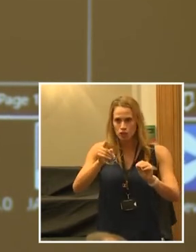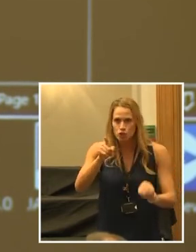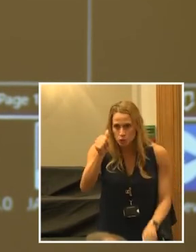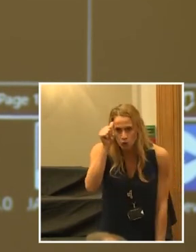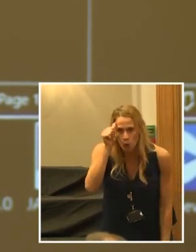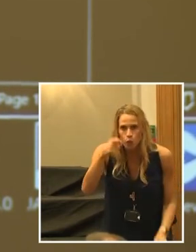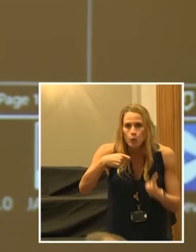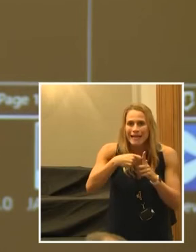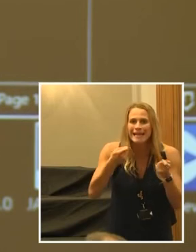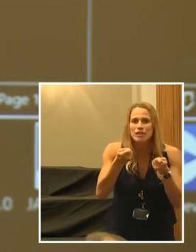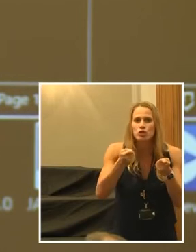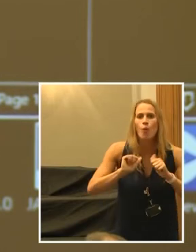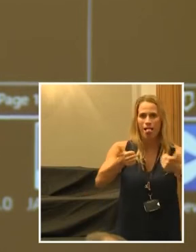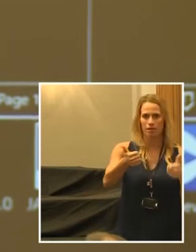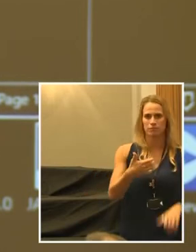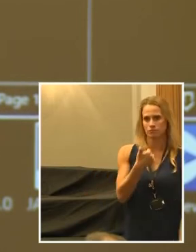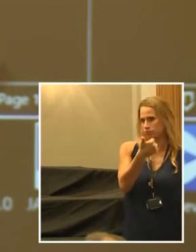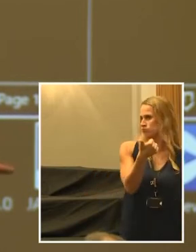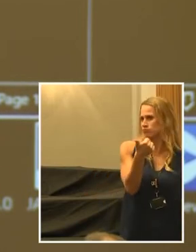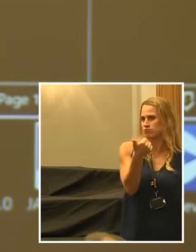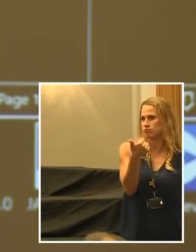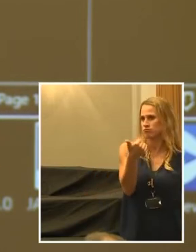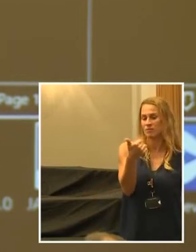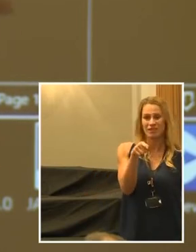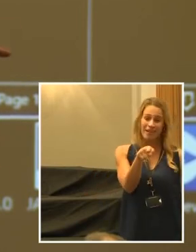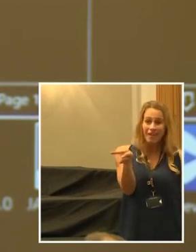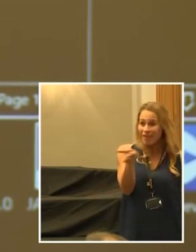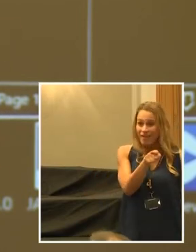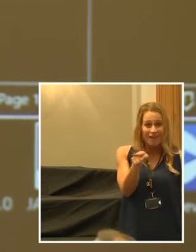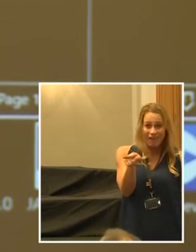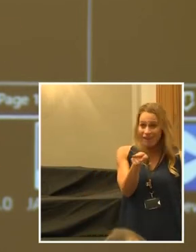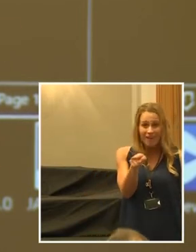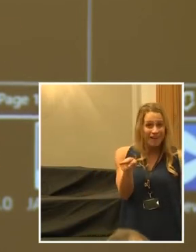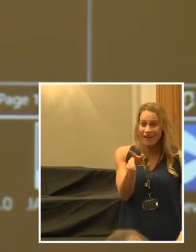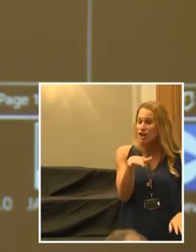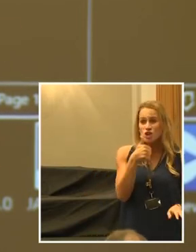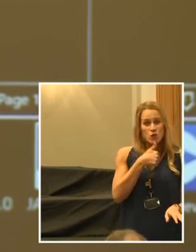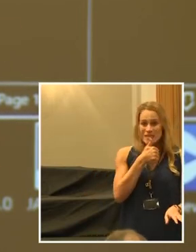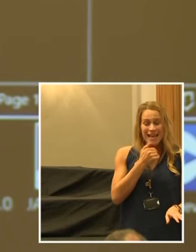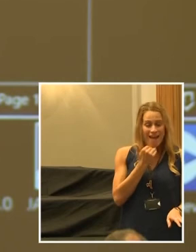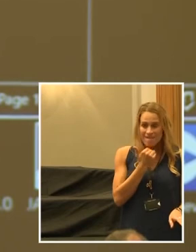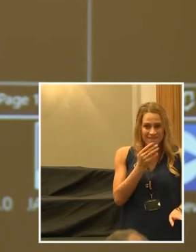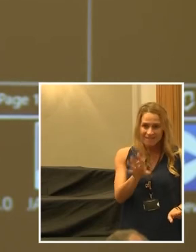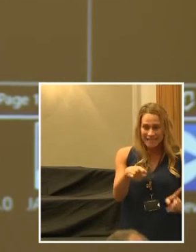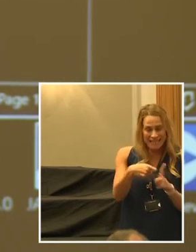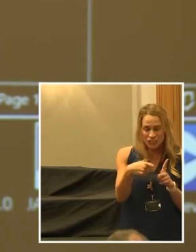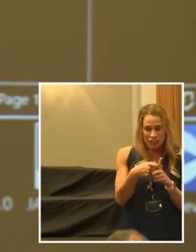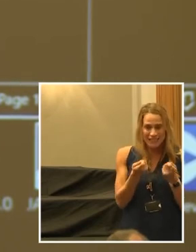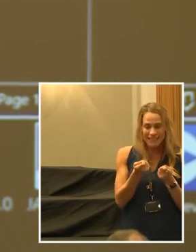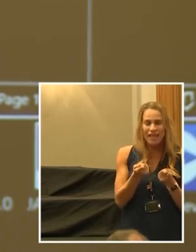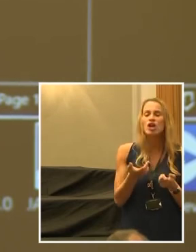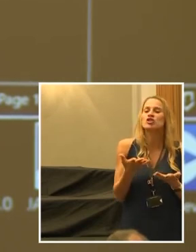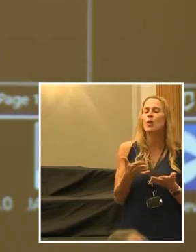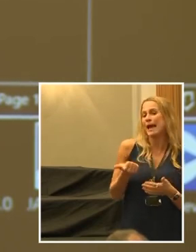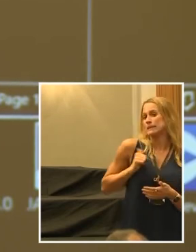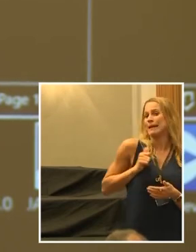well? Yeah? Some of you need to start cooking more. That wasn't loud enough. Right. I'm gonna say that you know your